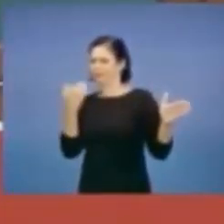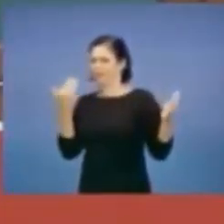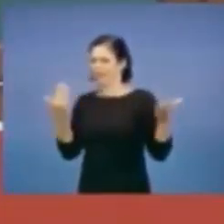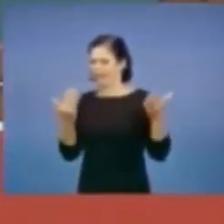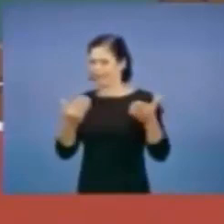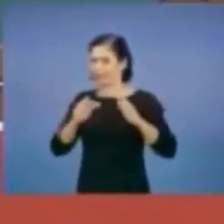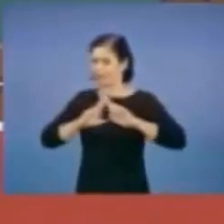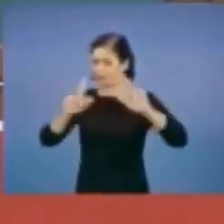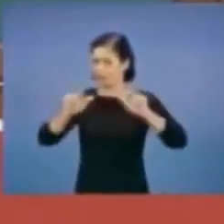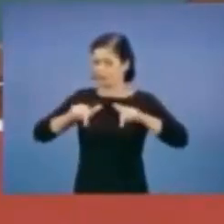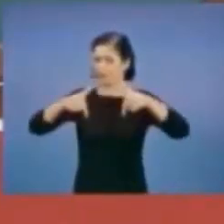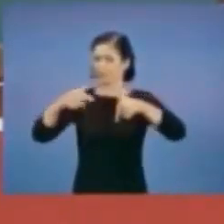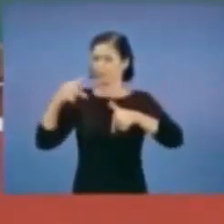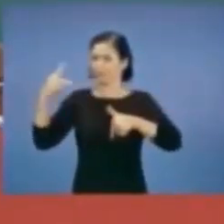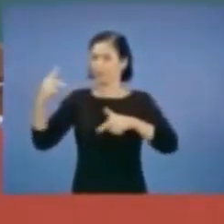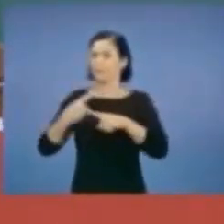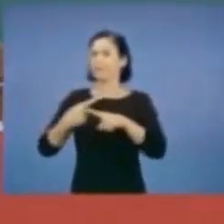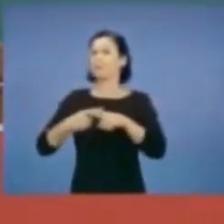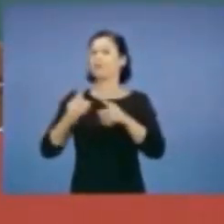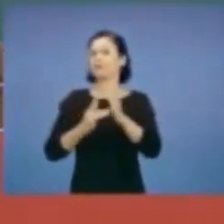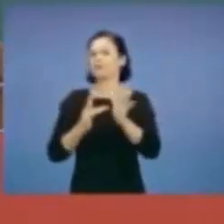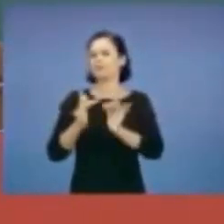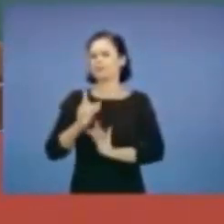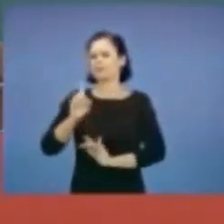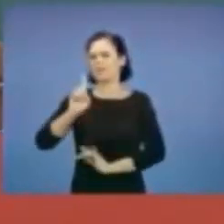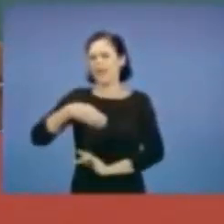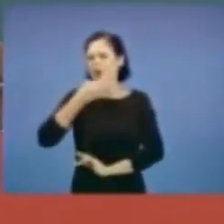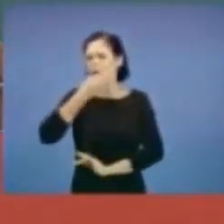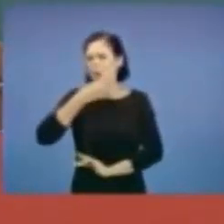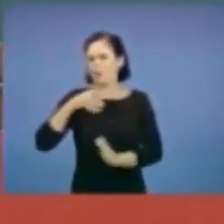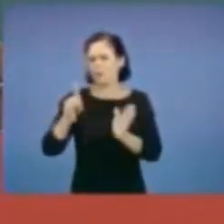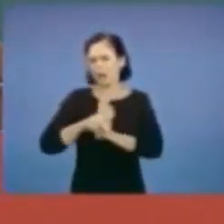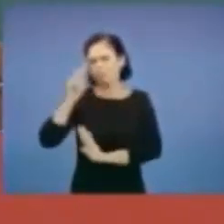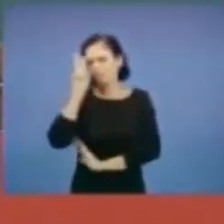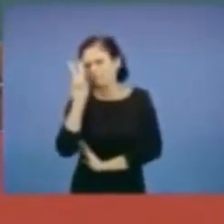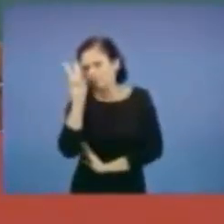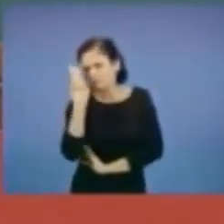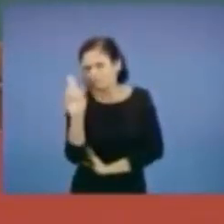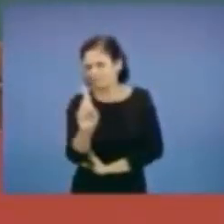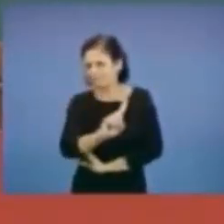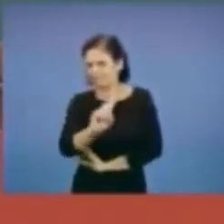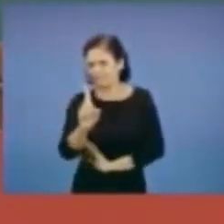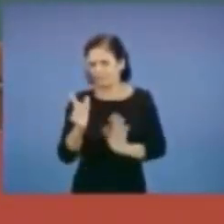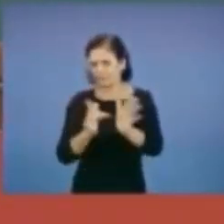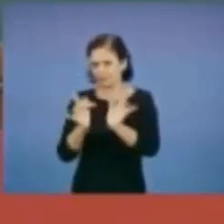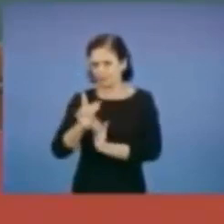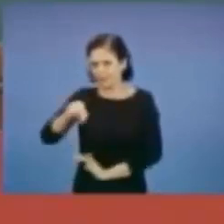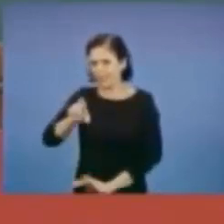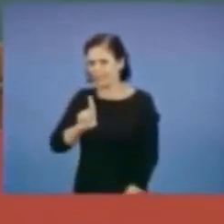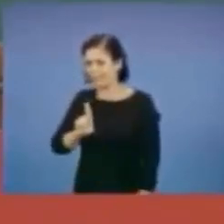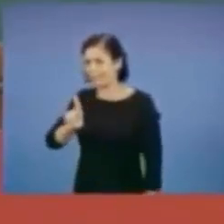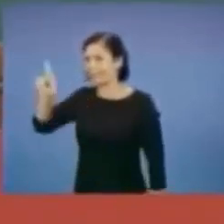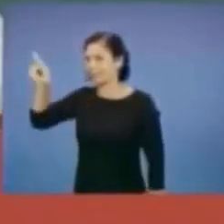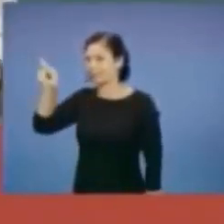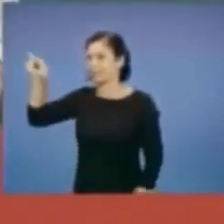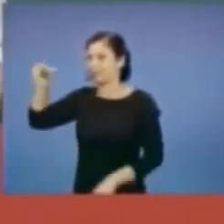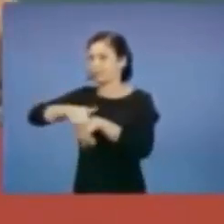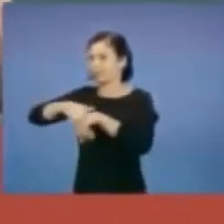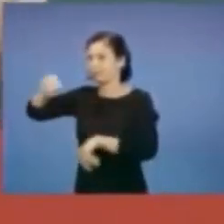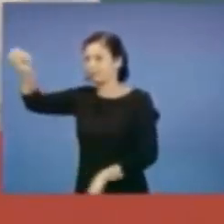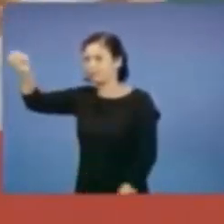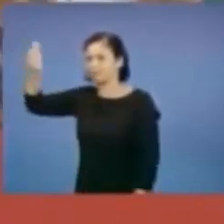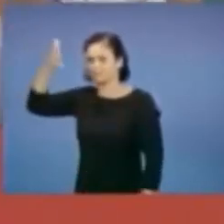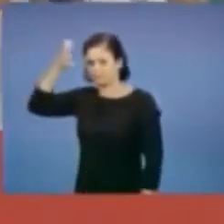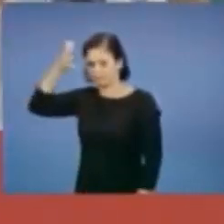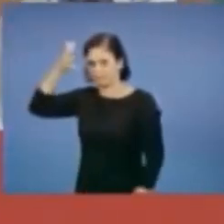what history was presenting. He is not the man of the history. Jesus is the God that reveals